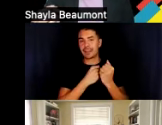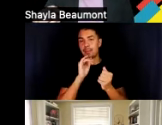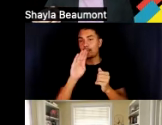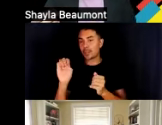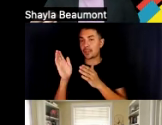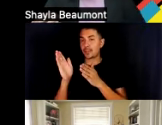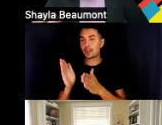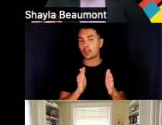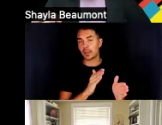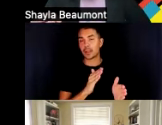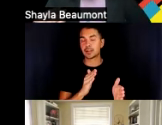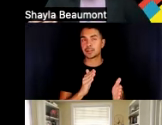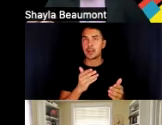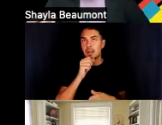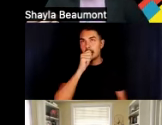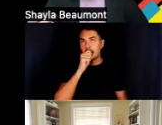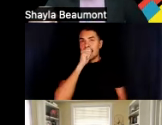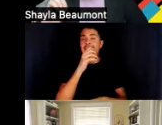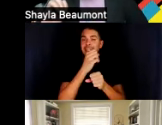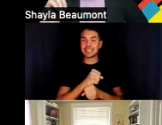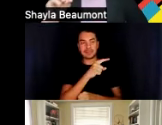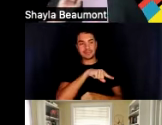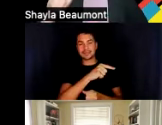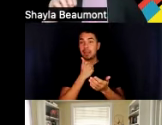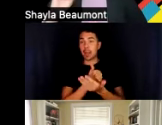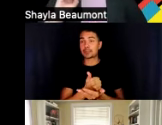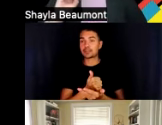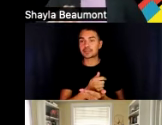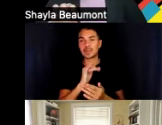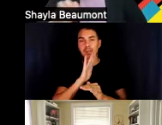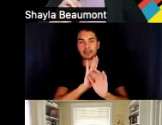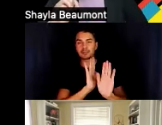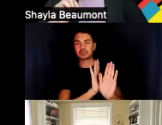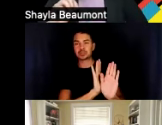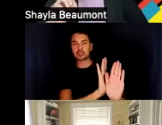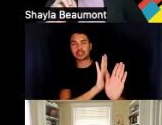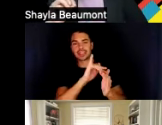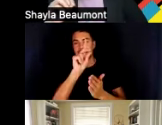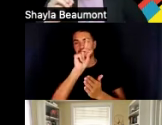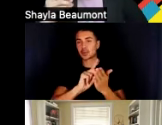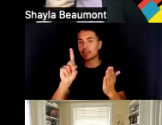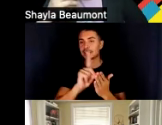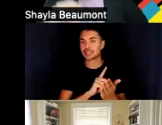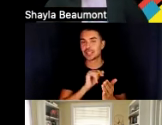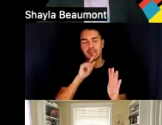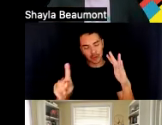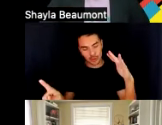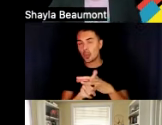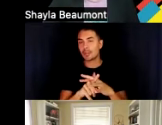to get them help and push back on that discrimination and really show up for